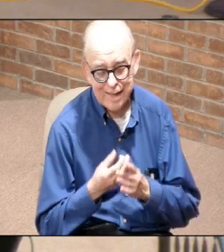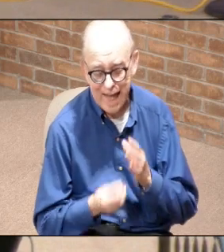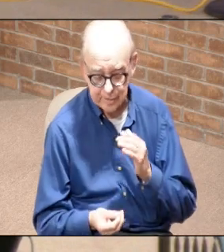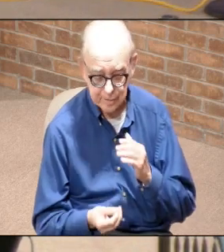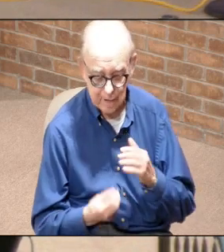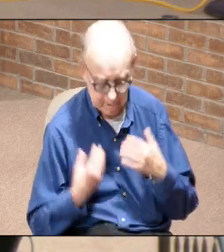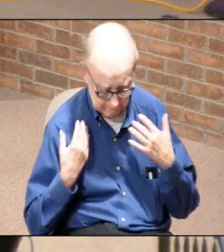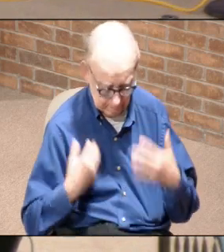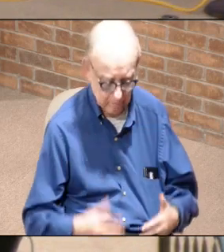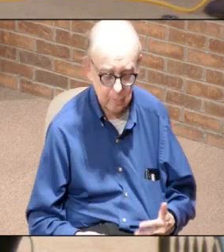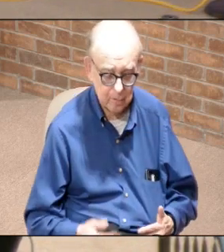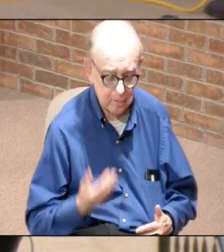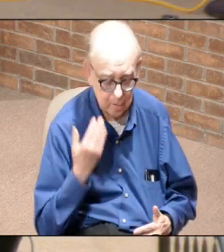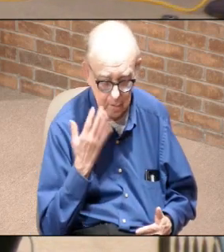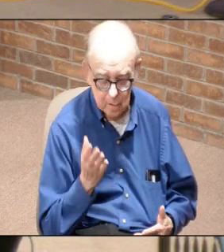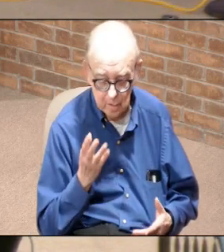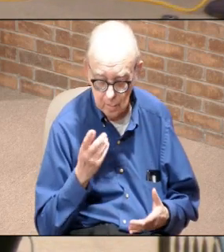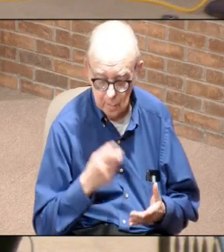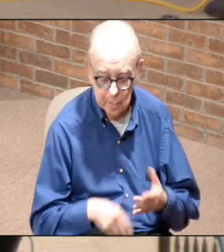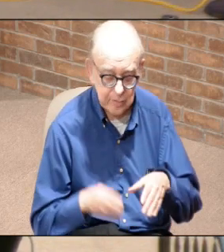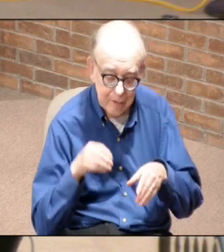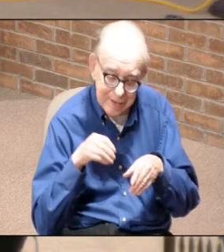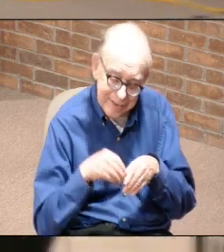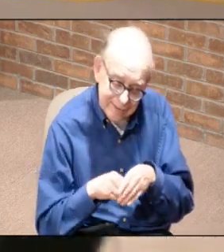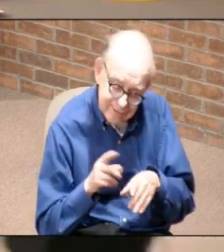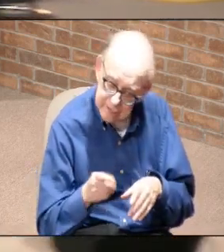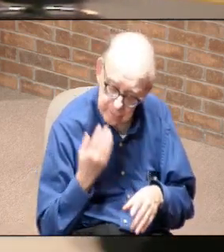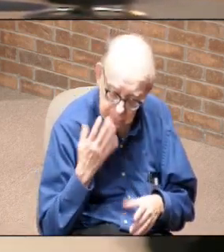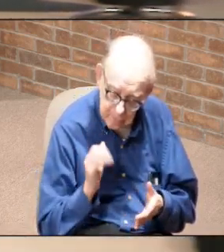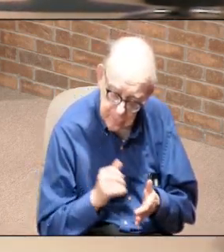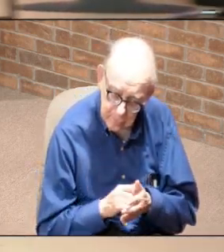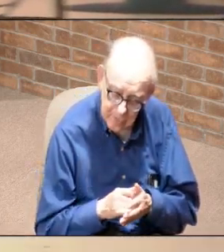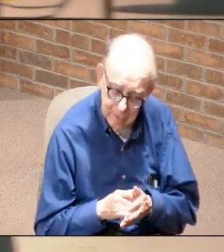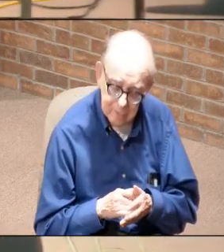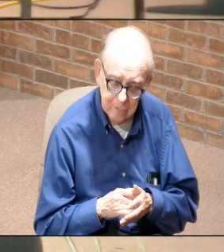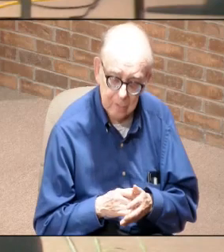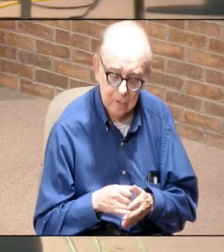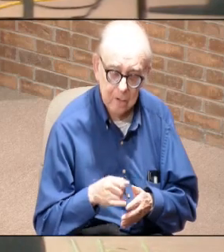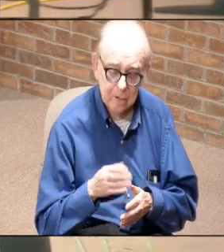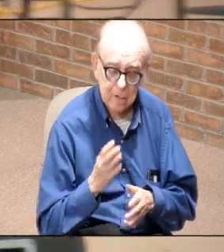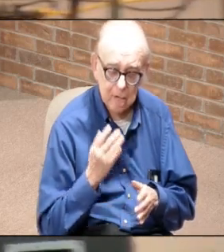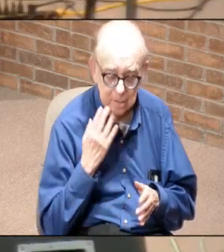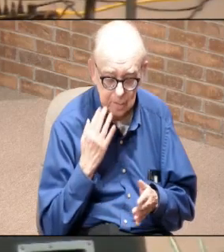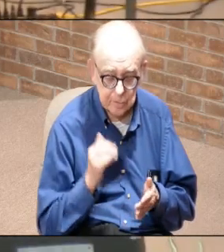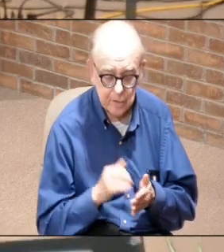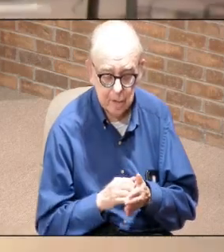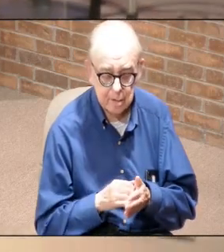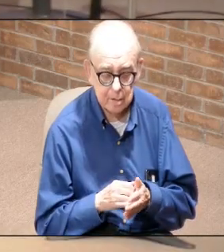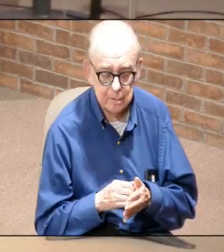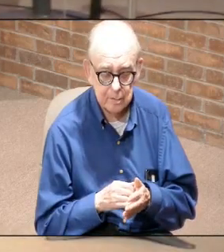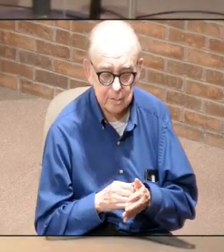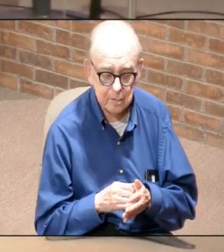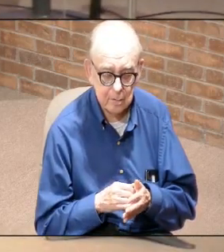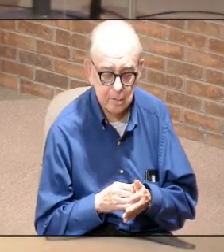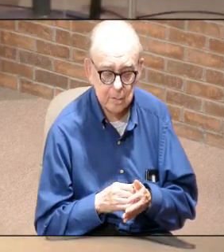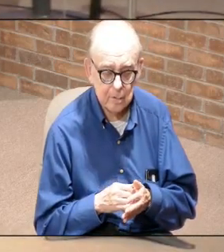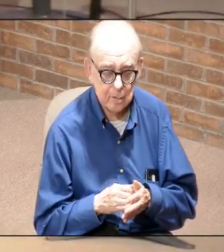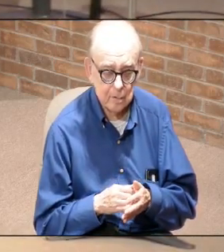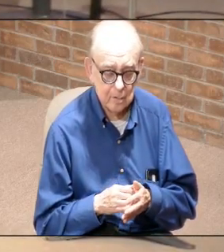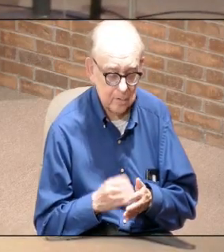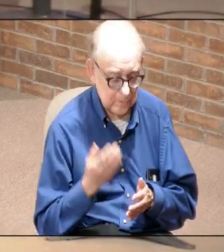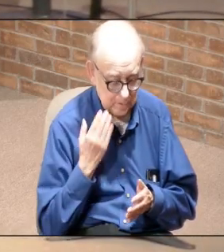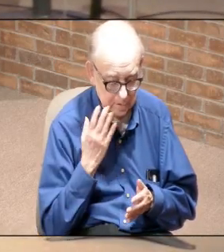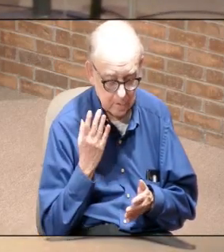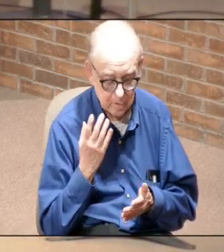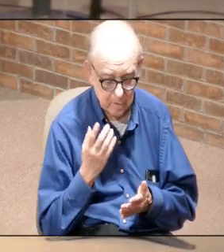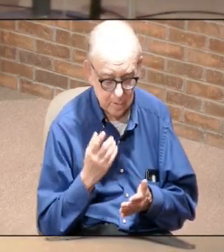outside. I don't know what's going on the inside. God does. I only know